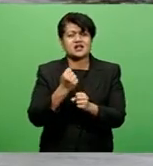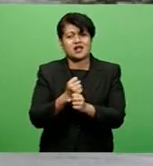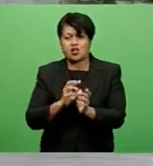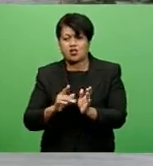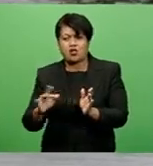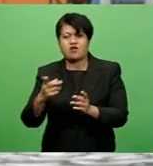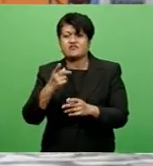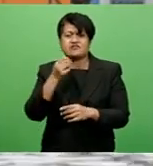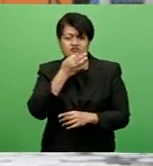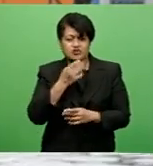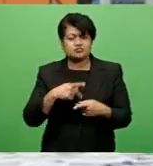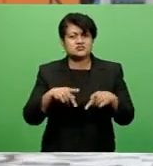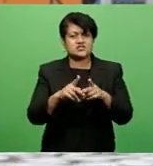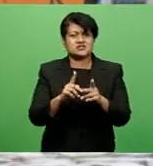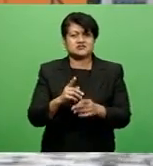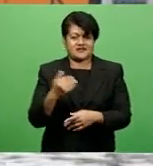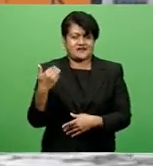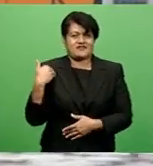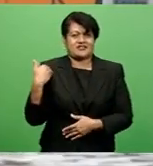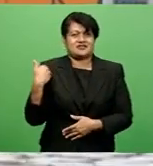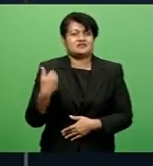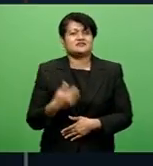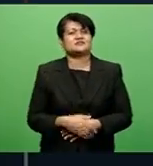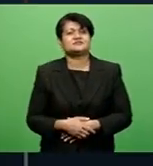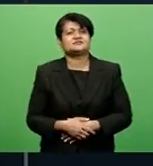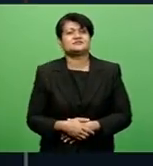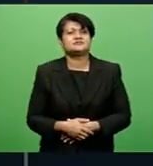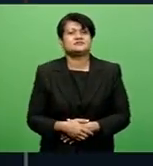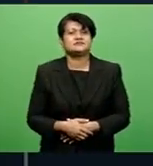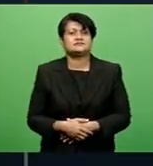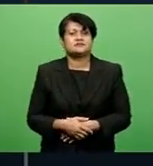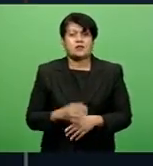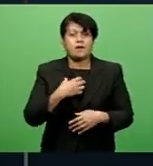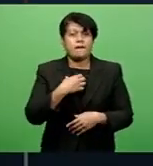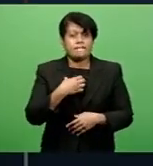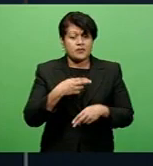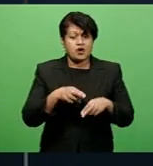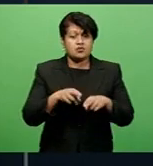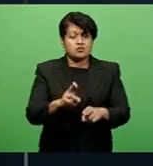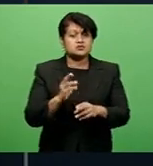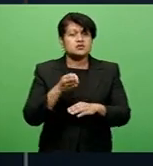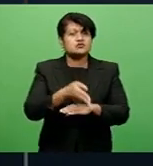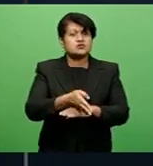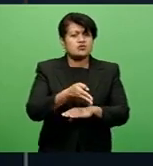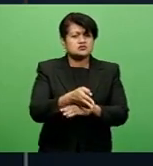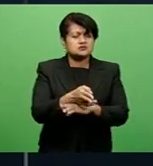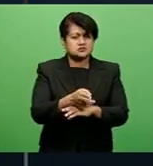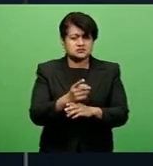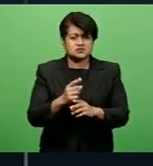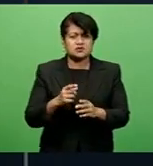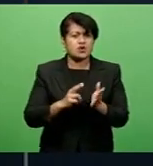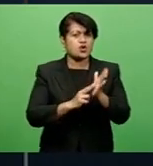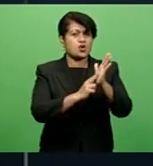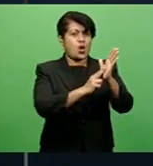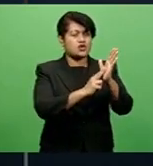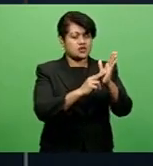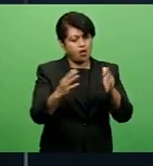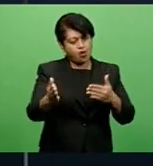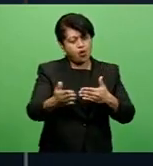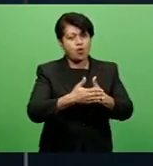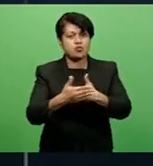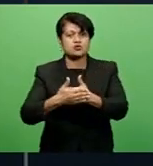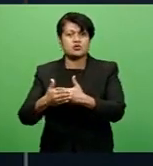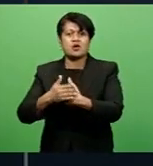affected. Philippa Naikaso, FBC News. More roads and crossings in the Northern Division were closed off today as a result